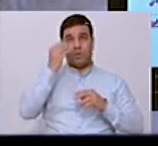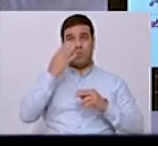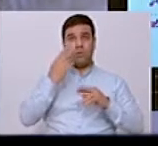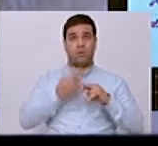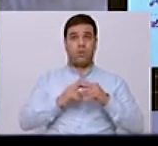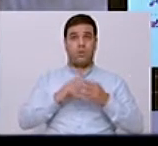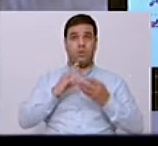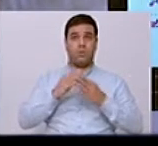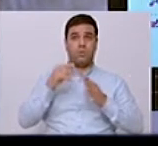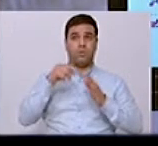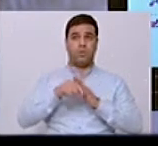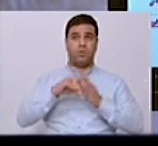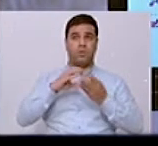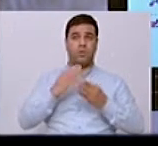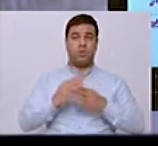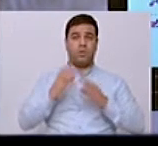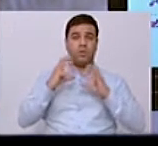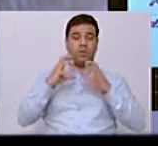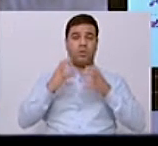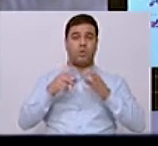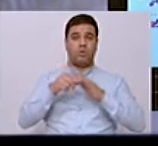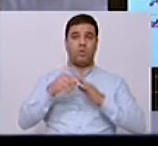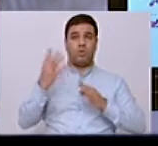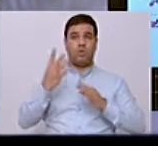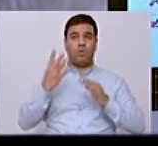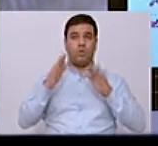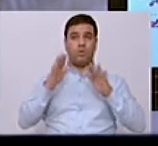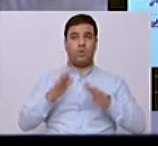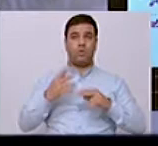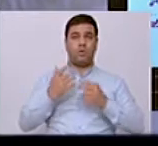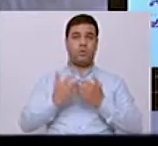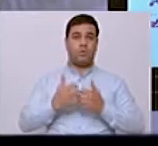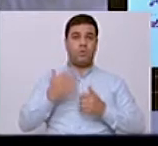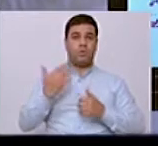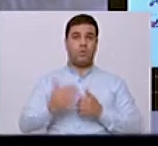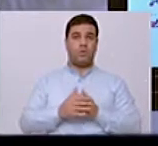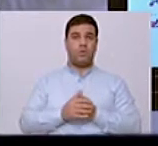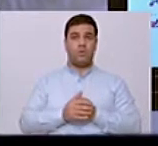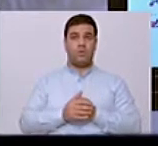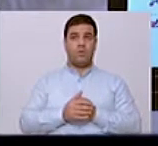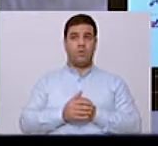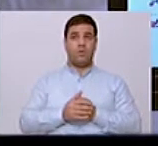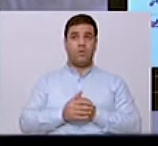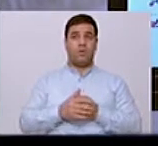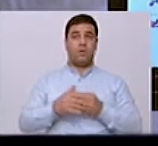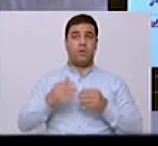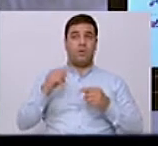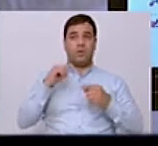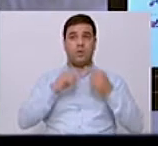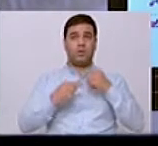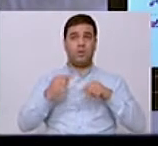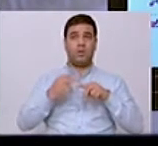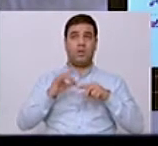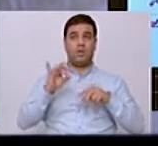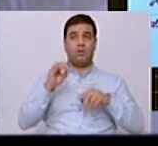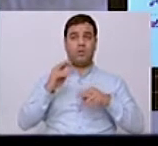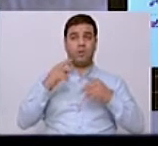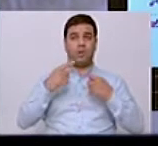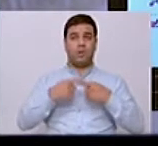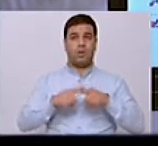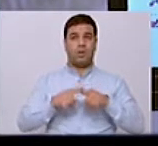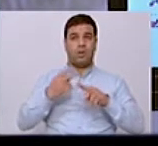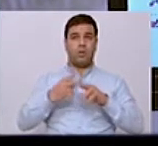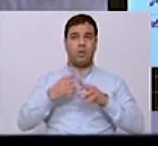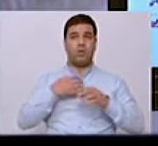ichki mahsulot hajmi bo'yicha jahonning 4-davlati sanaladi. iqtisodiyoti innovatsion